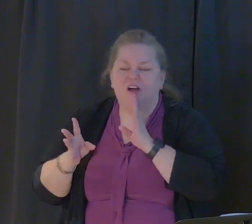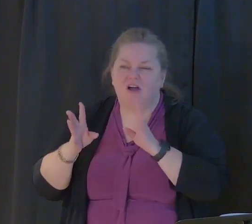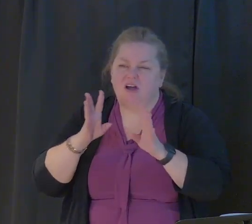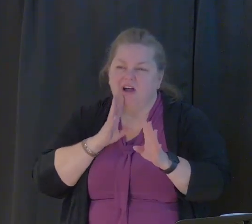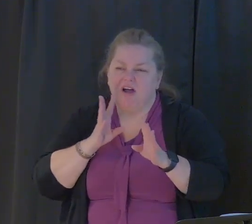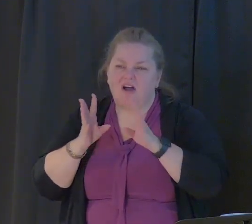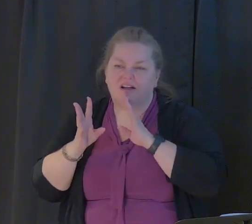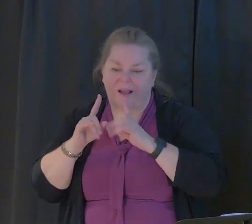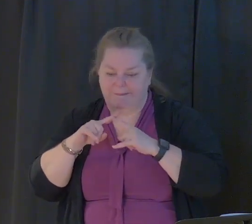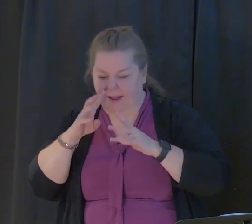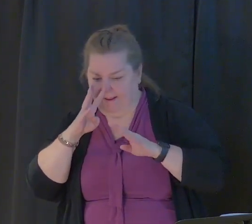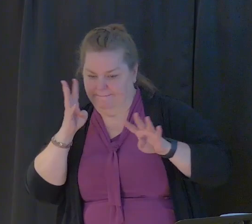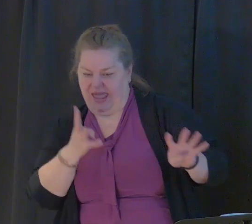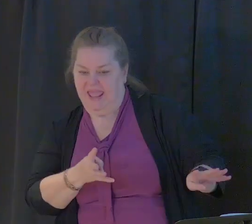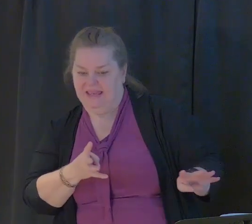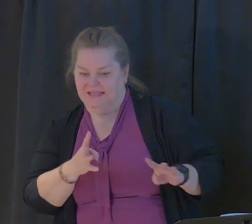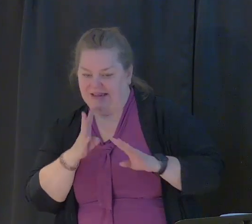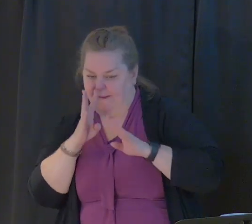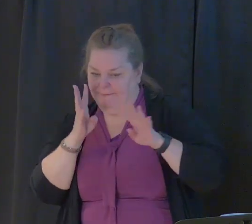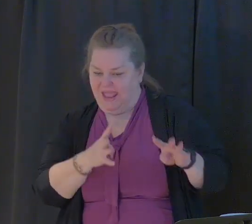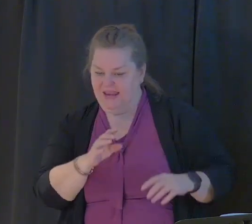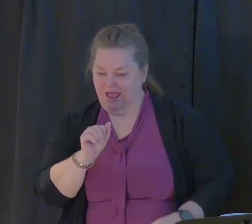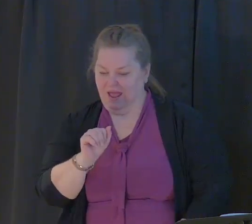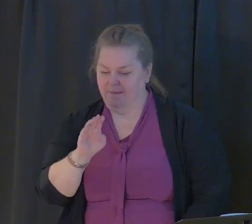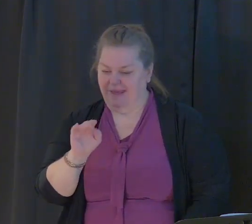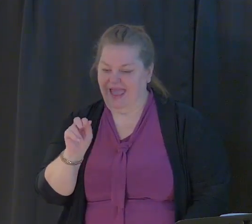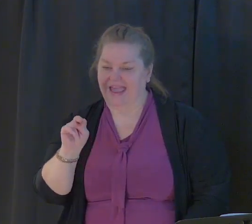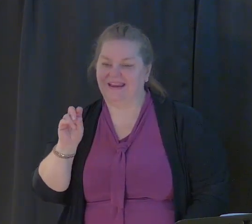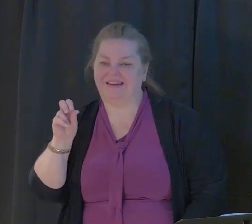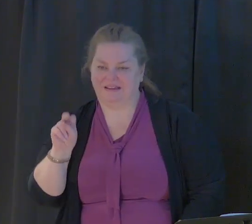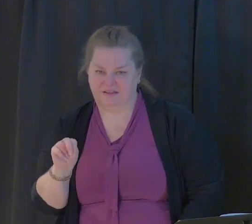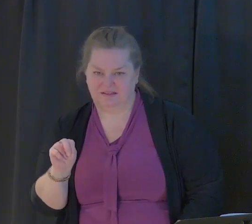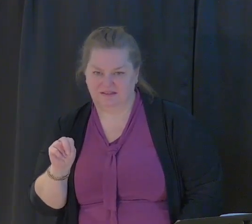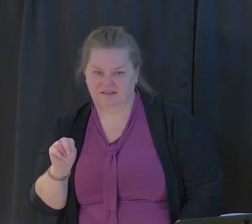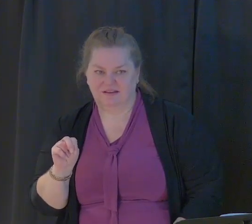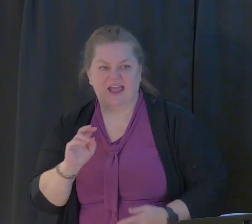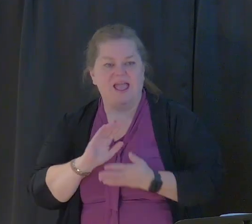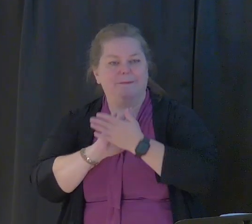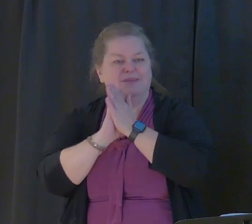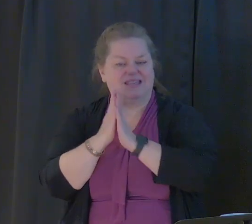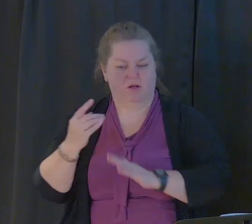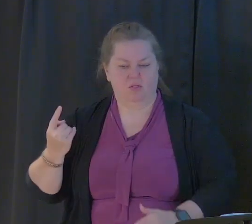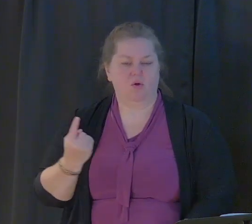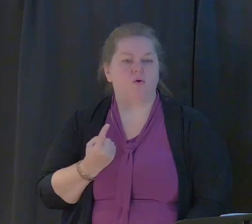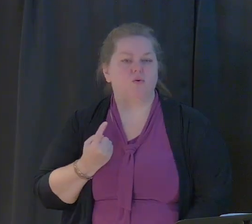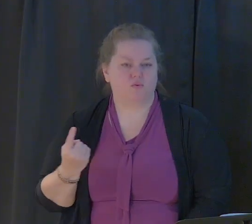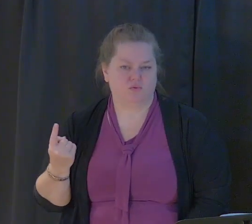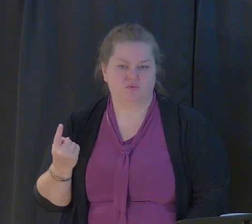abandonment, about being alone.